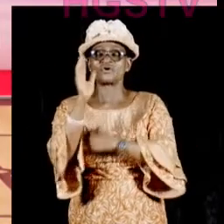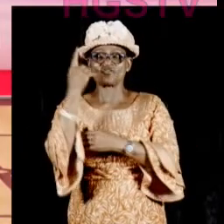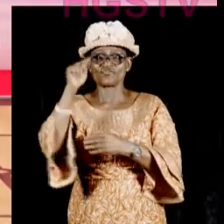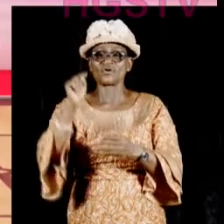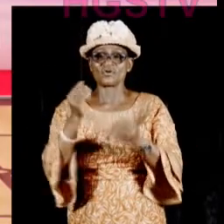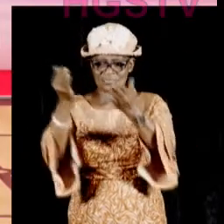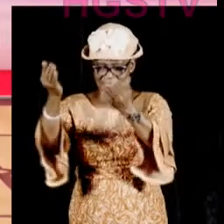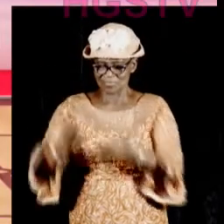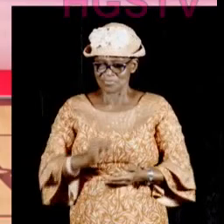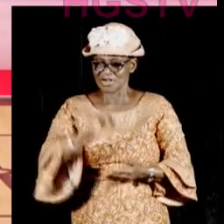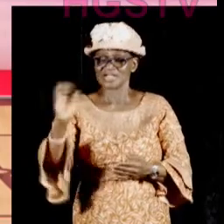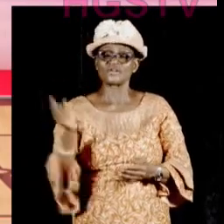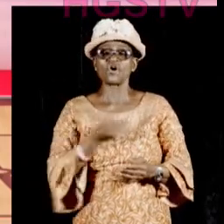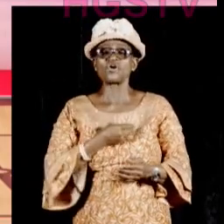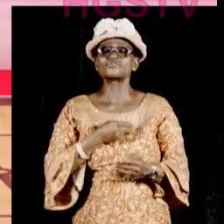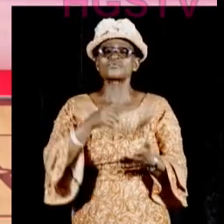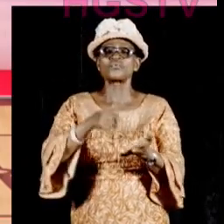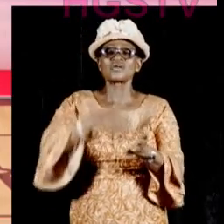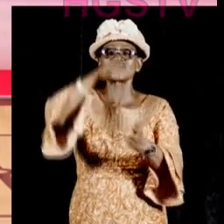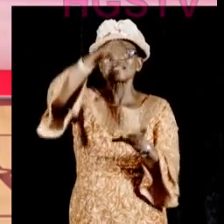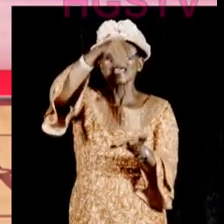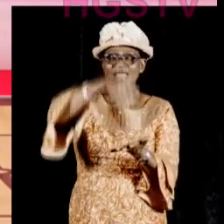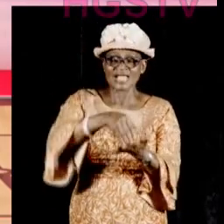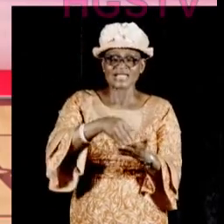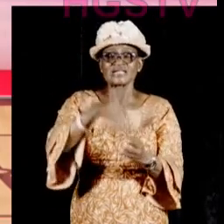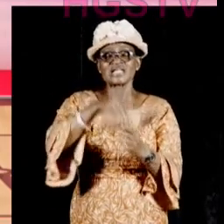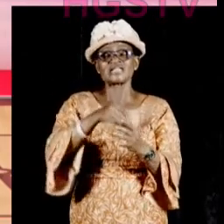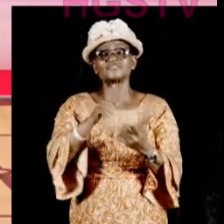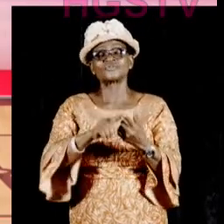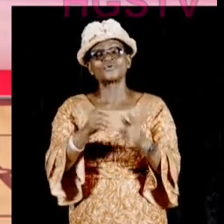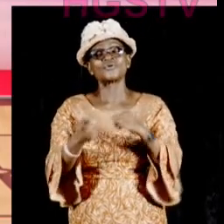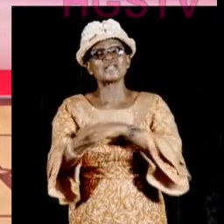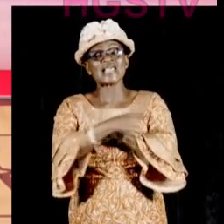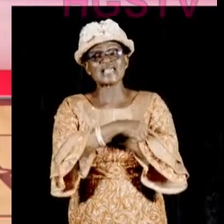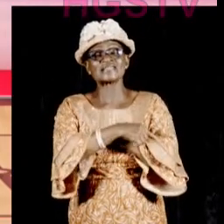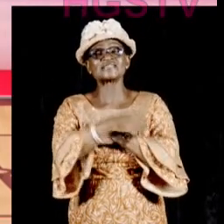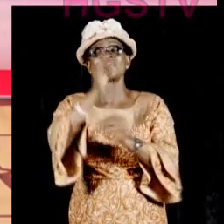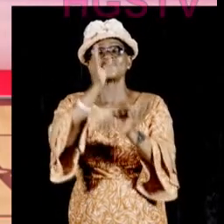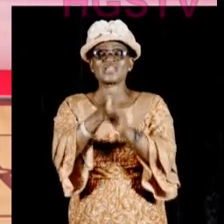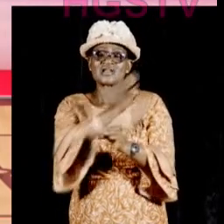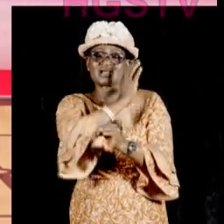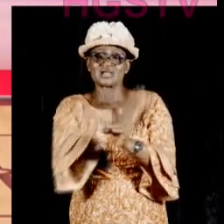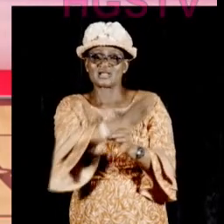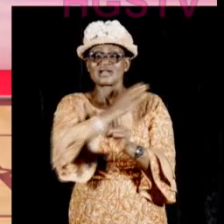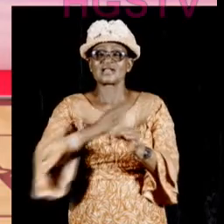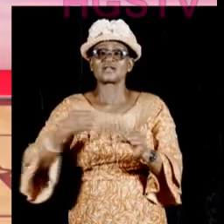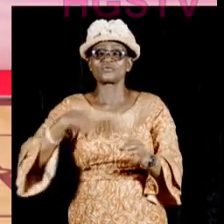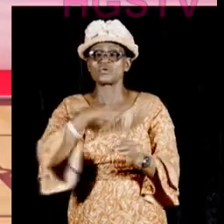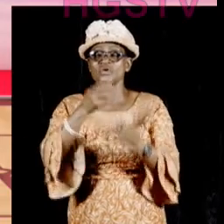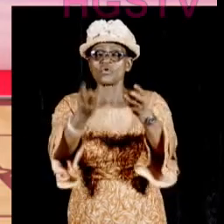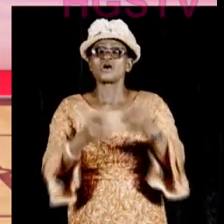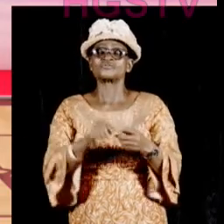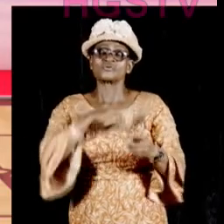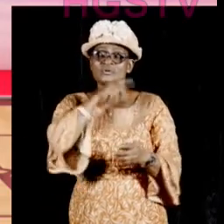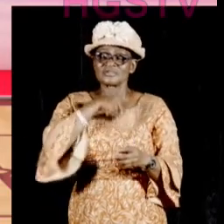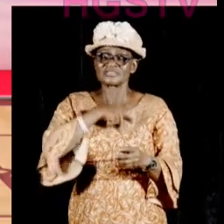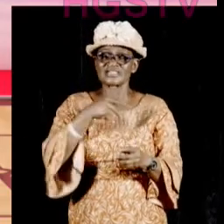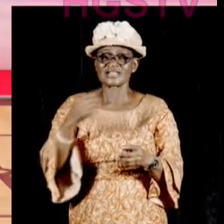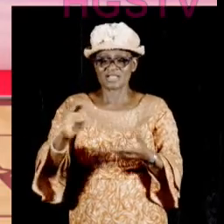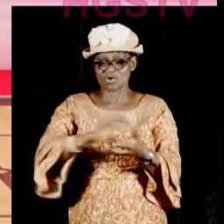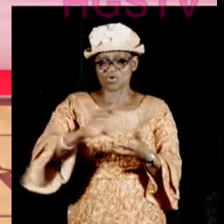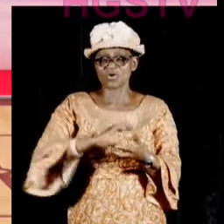again into this faith clinic tonight. We want to appreciate the choristers for the wonderful rendition.